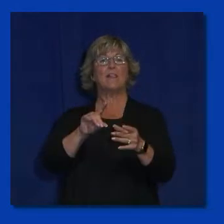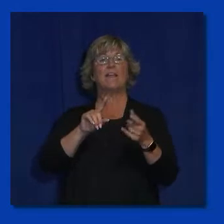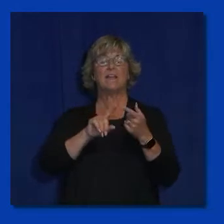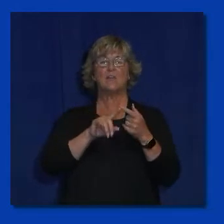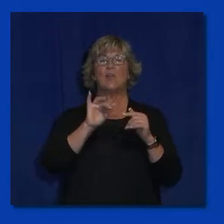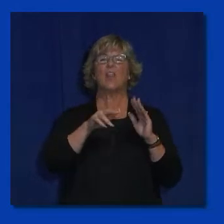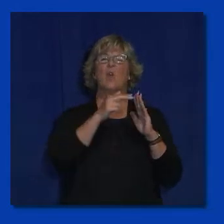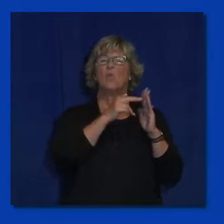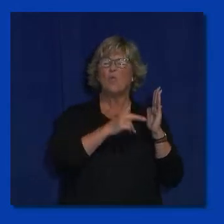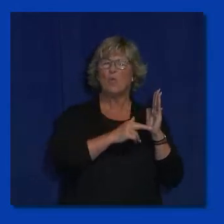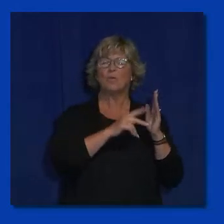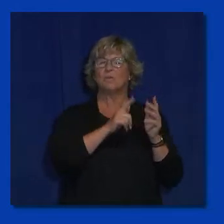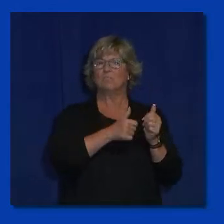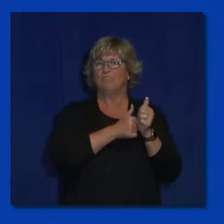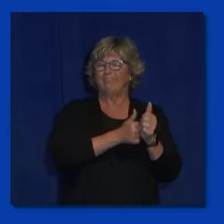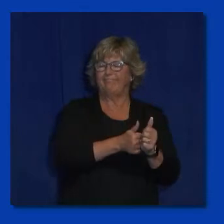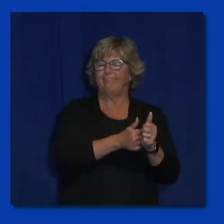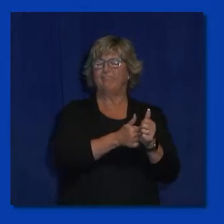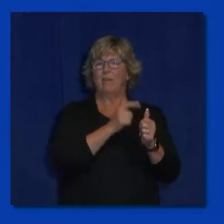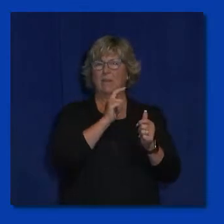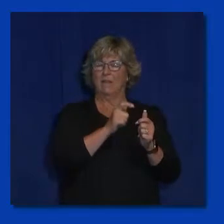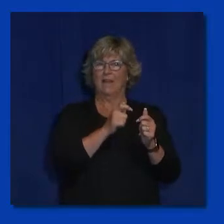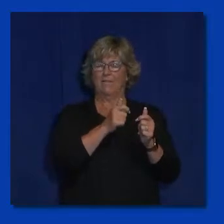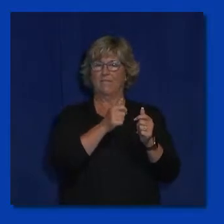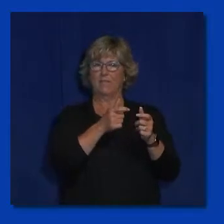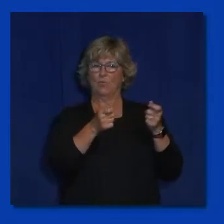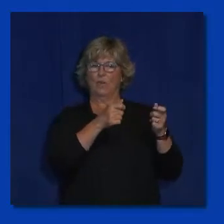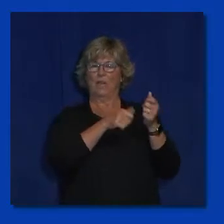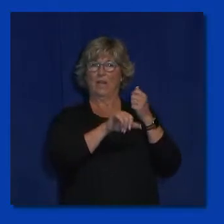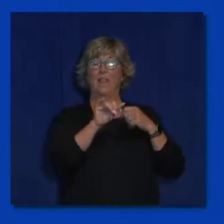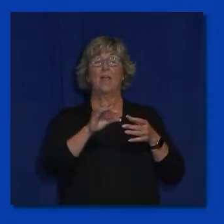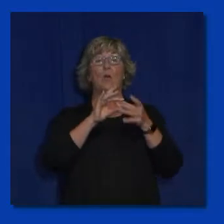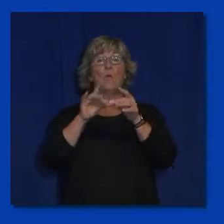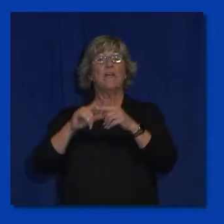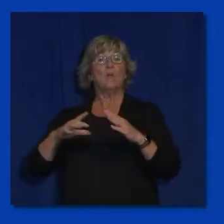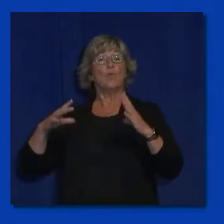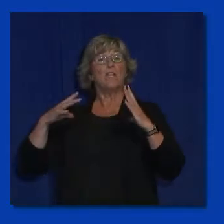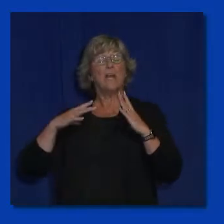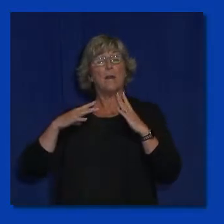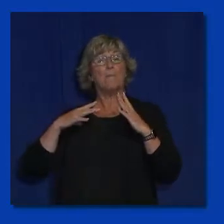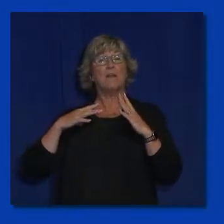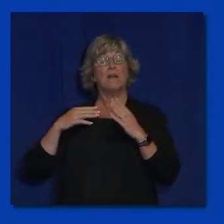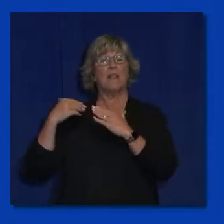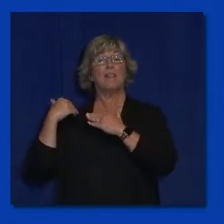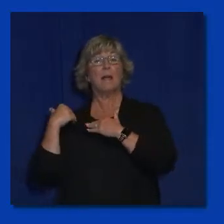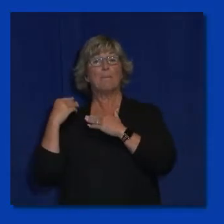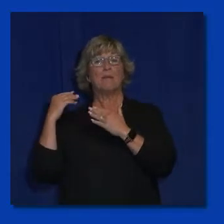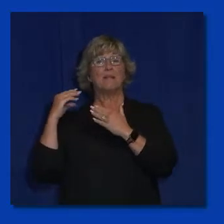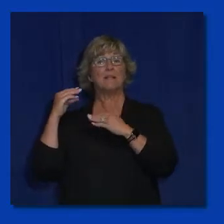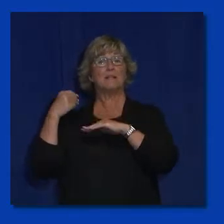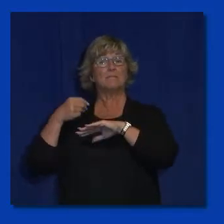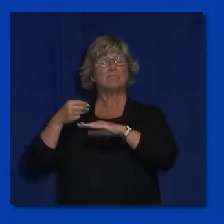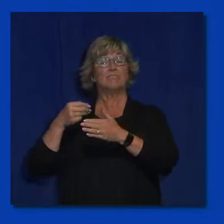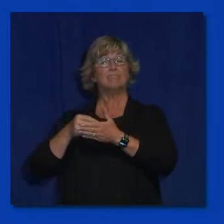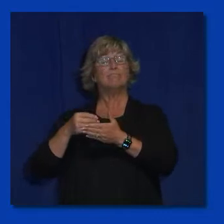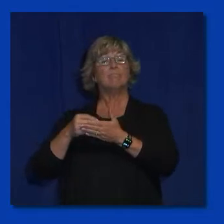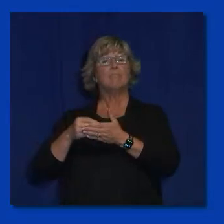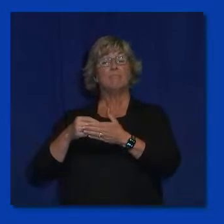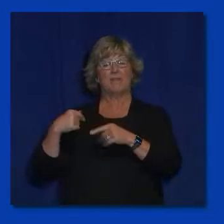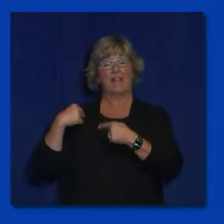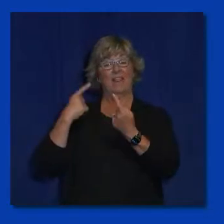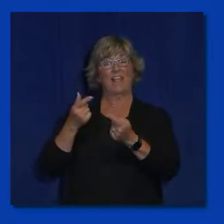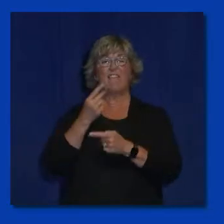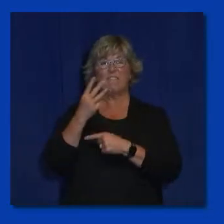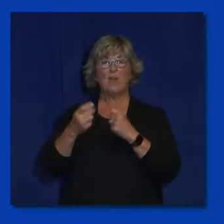and regulations that we are constrained under. As it relates to retirement liabilities, this is a slide that the last few years